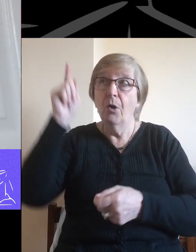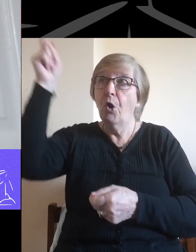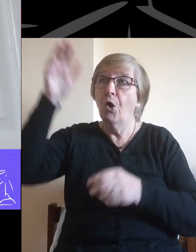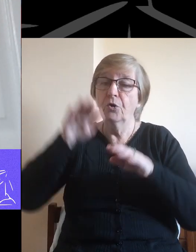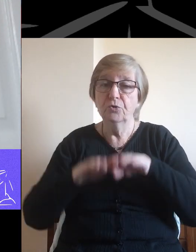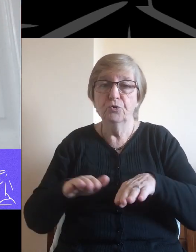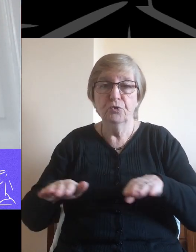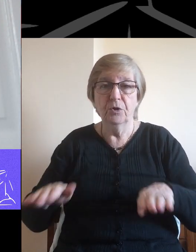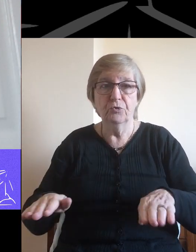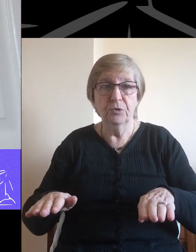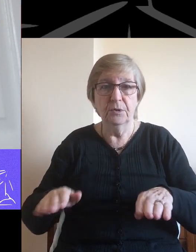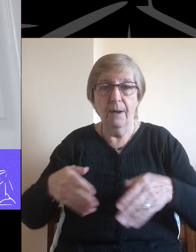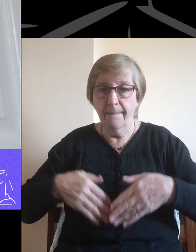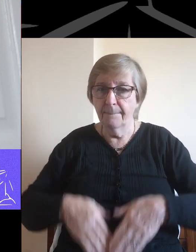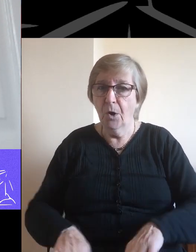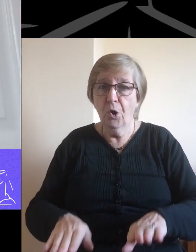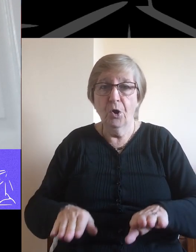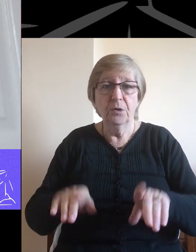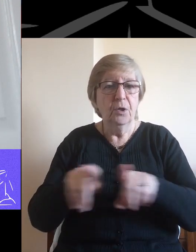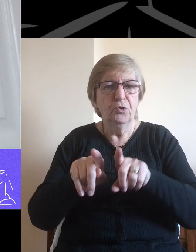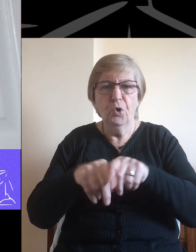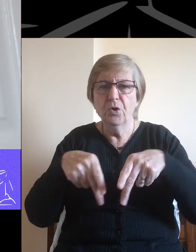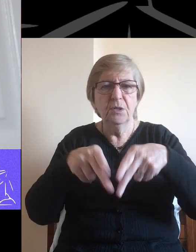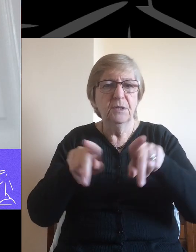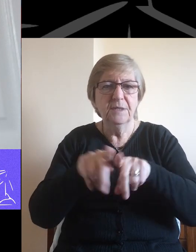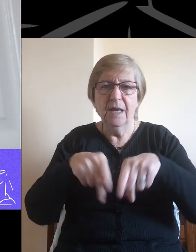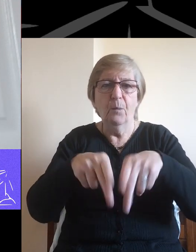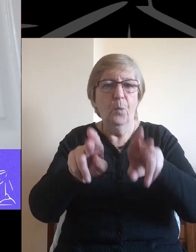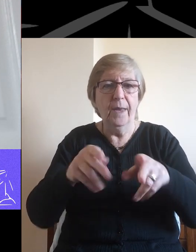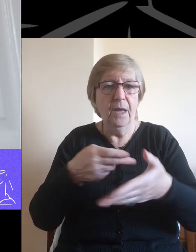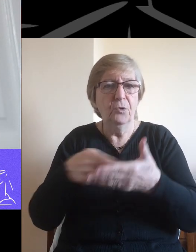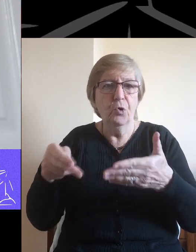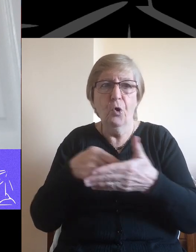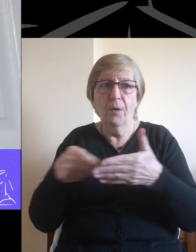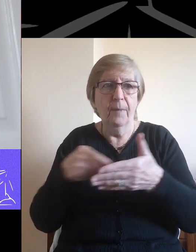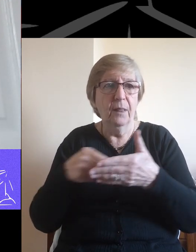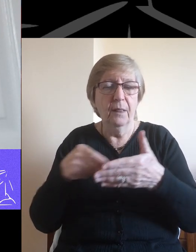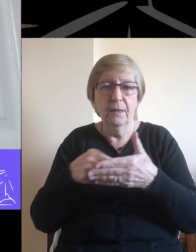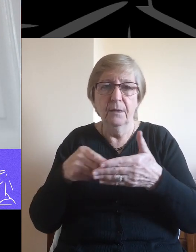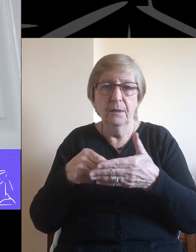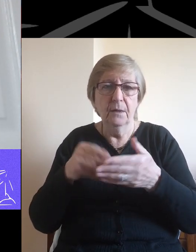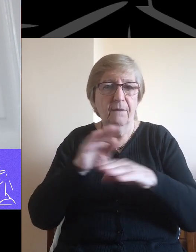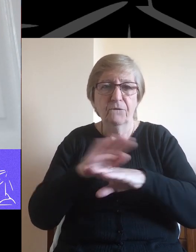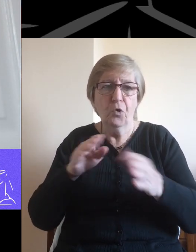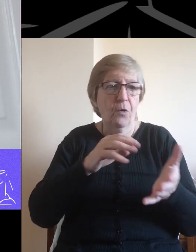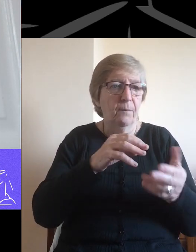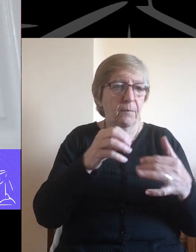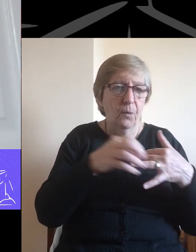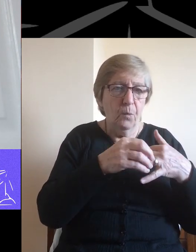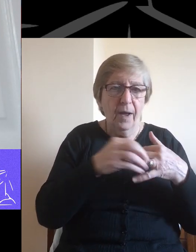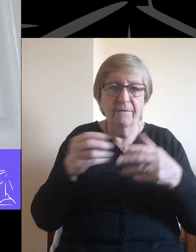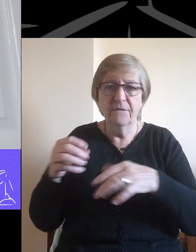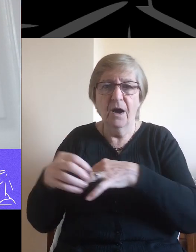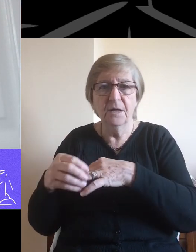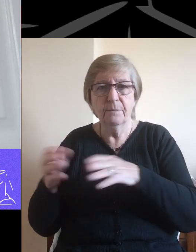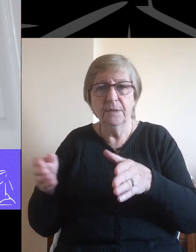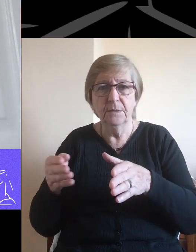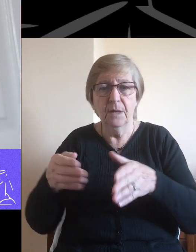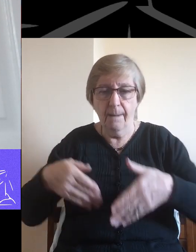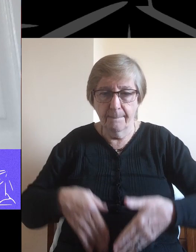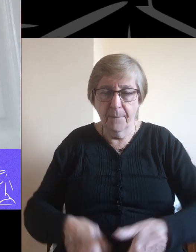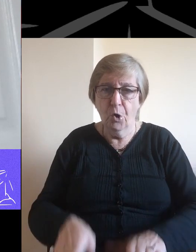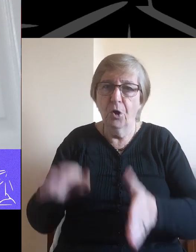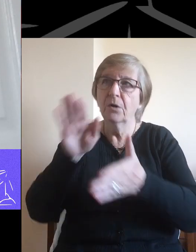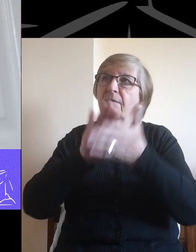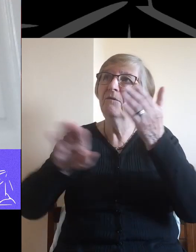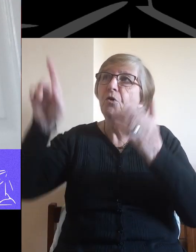become children of God, children born not of natural descent, nor of human decision or a husband's